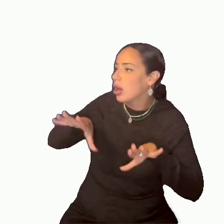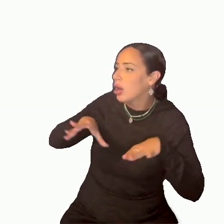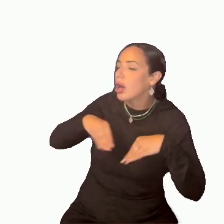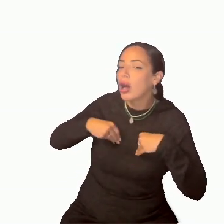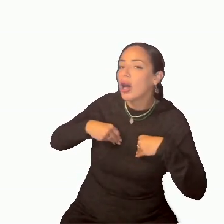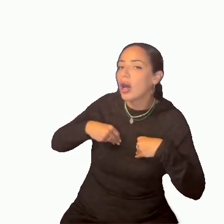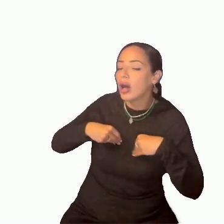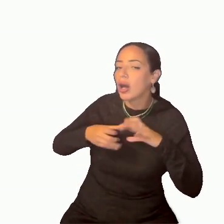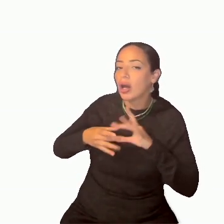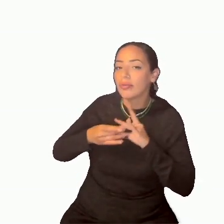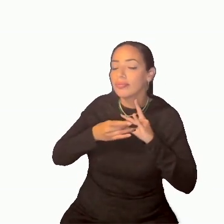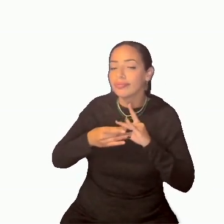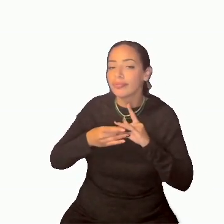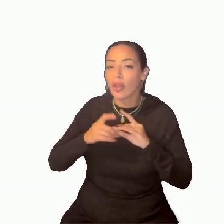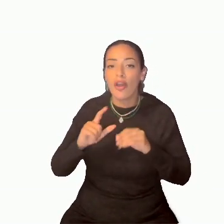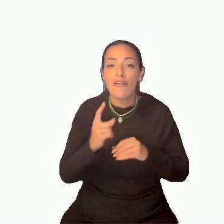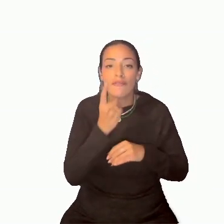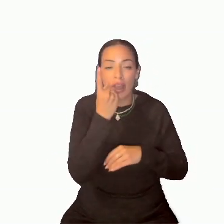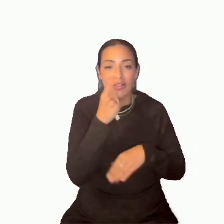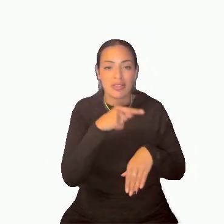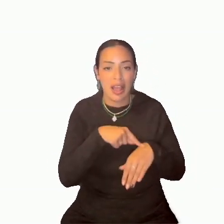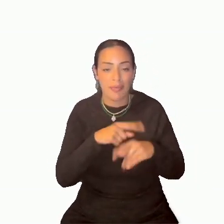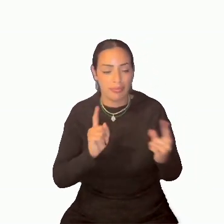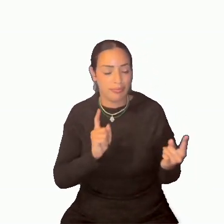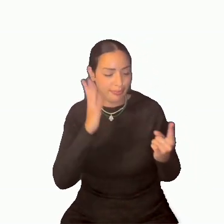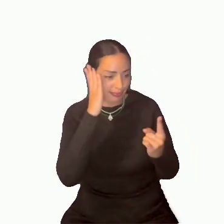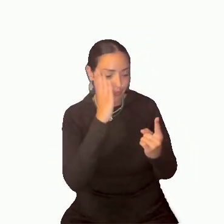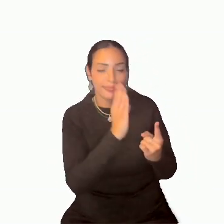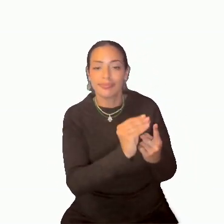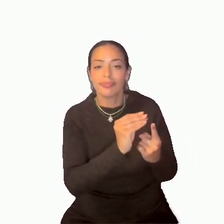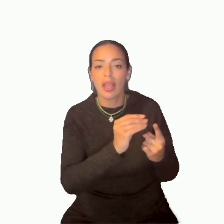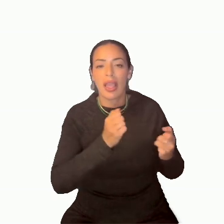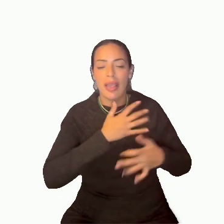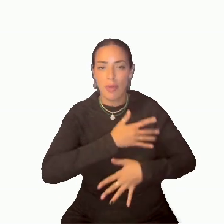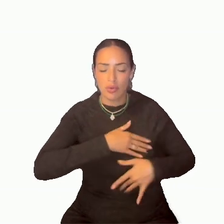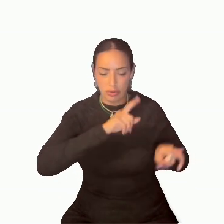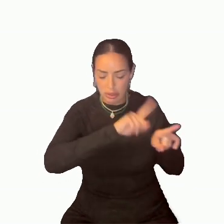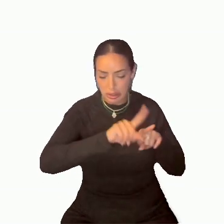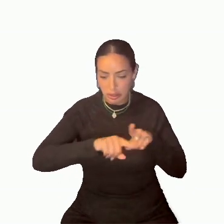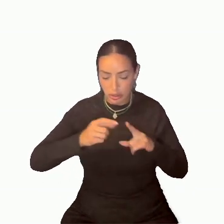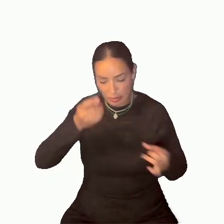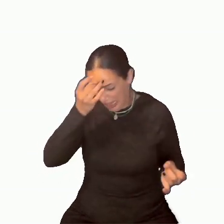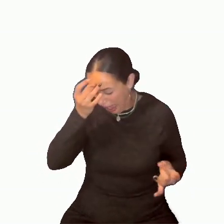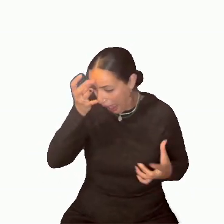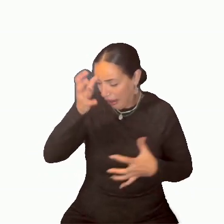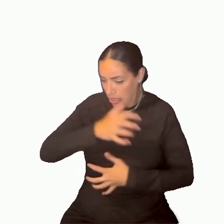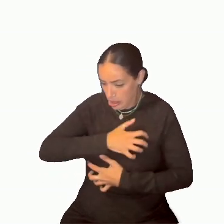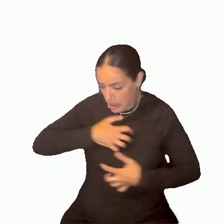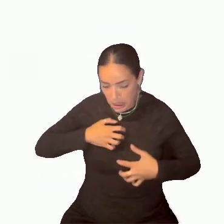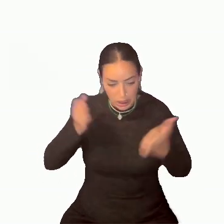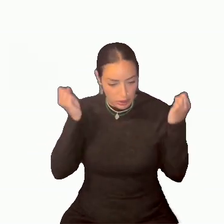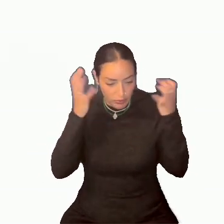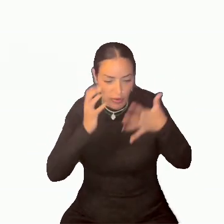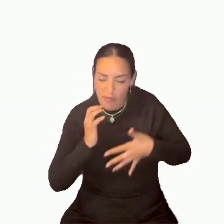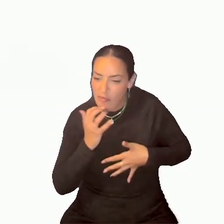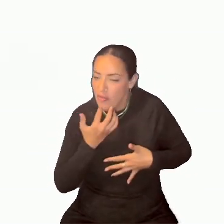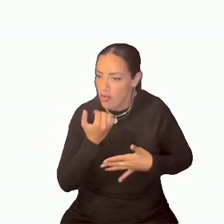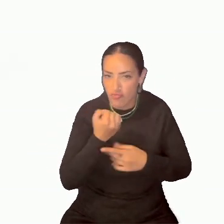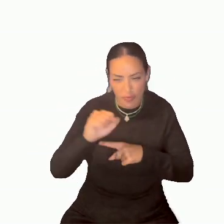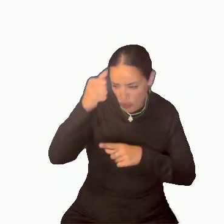to see a range of different emotions during the notification process, including anger, intense distress, confusion, fear,